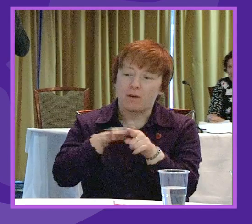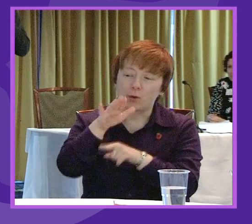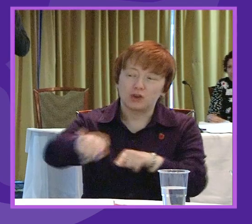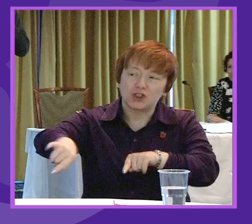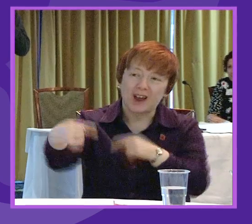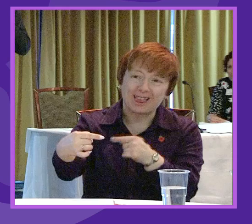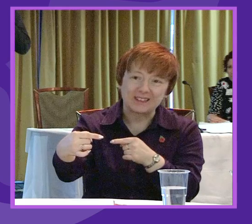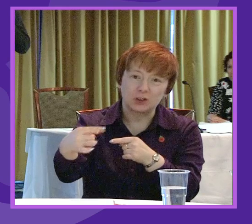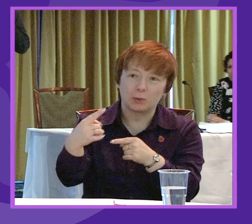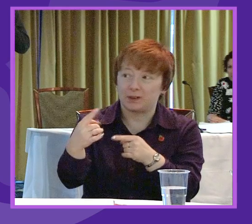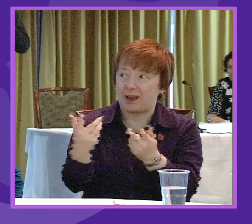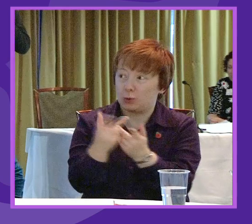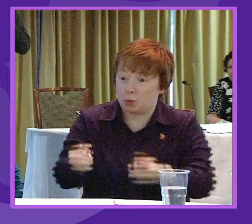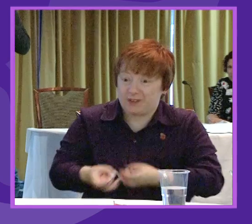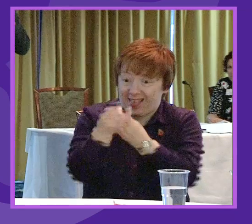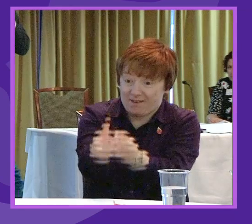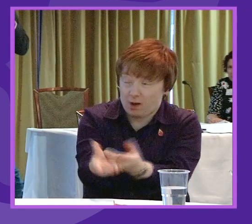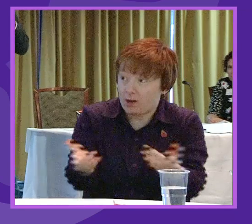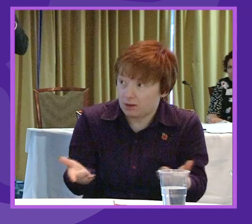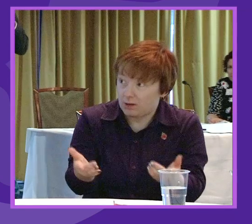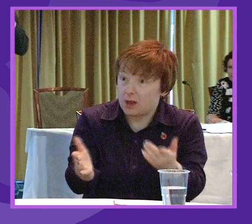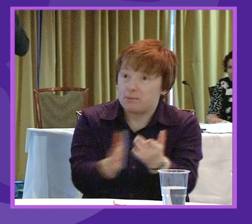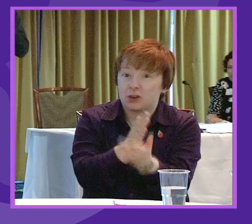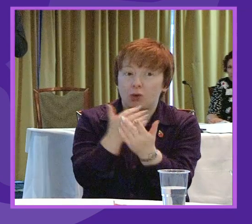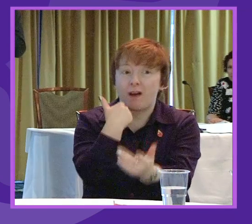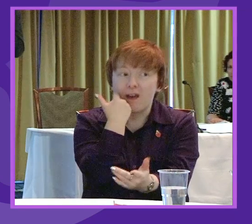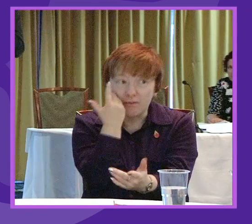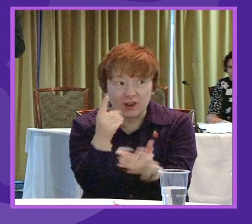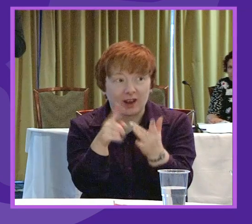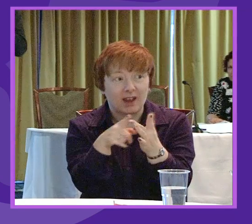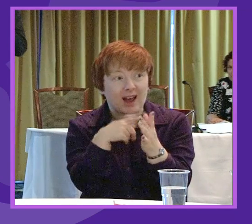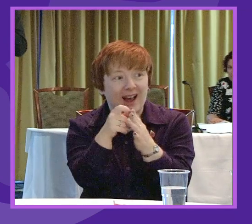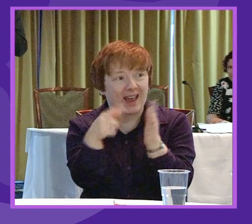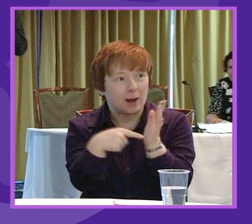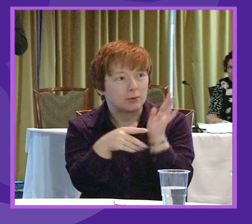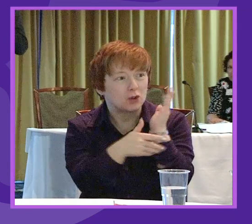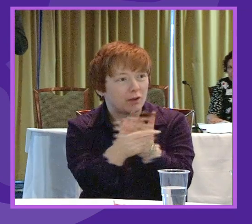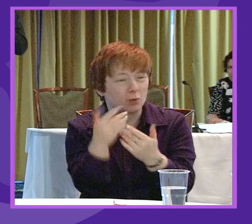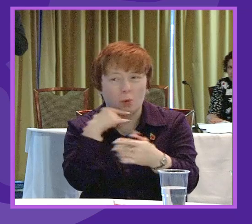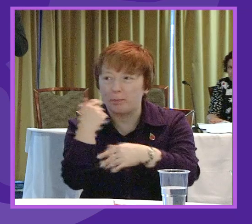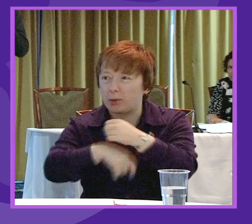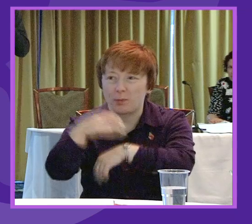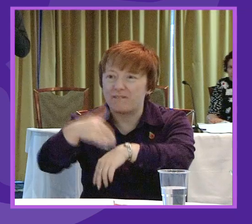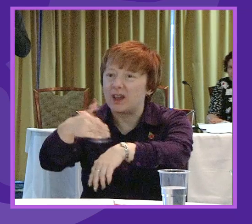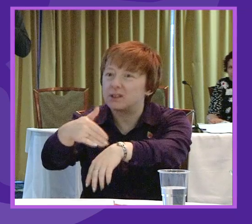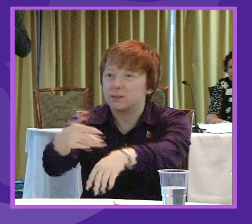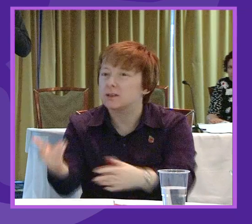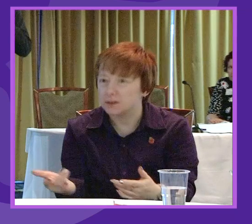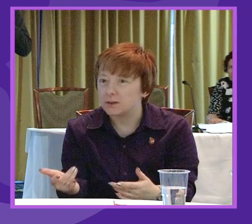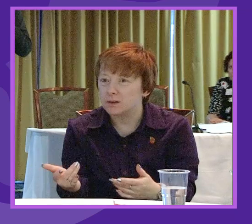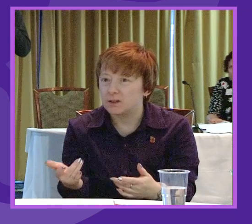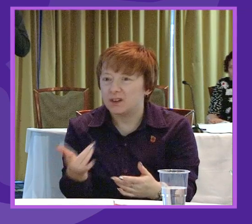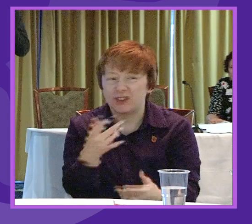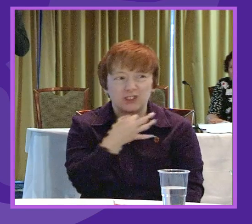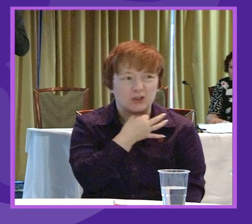of in delivering this, ensuring that the core day-to-day IAPT services performance isn't impacted. That's a real risk